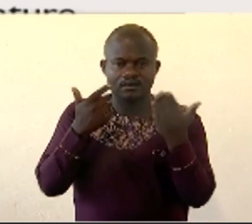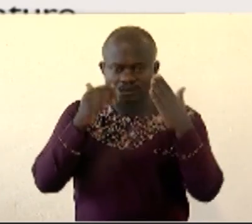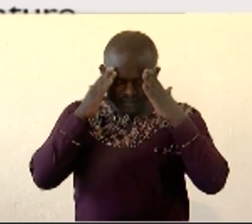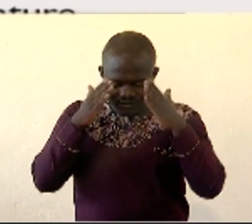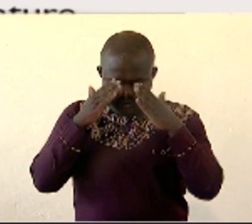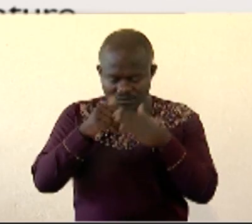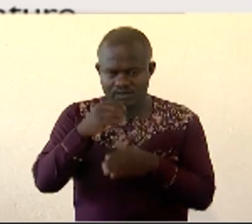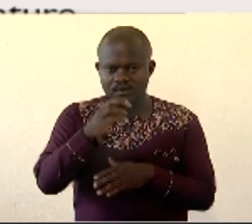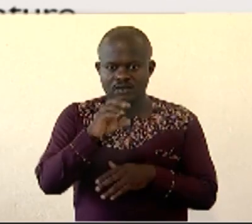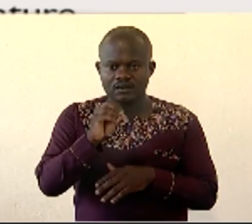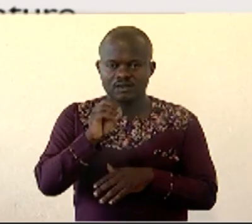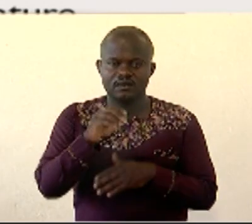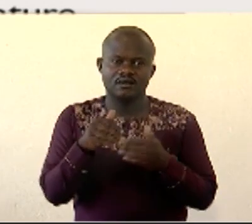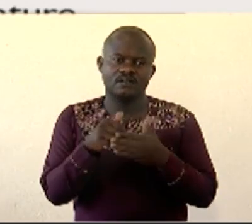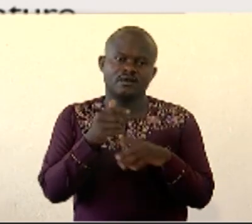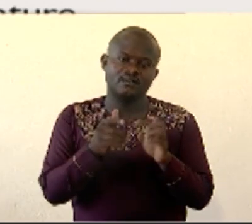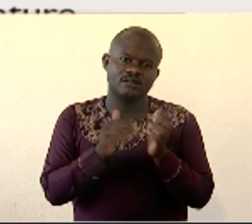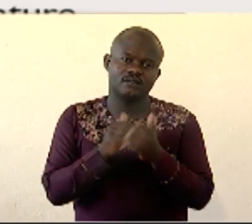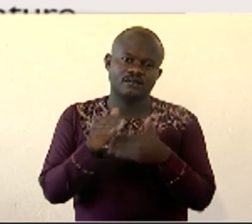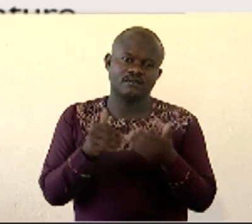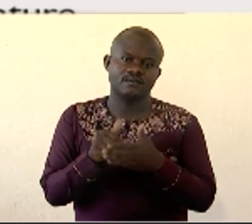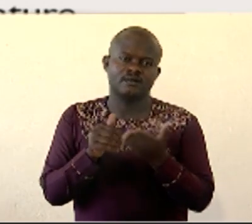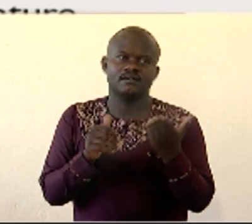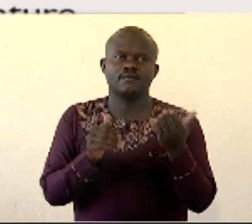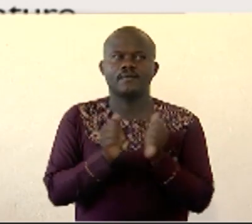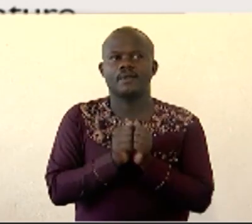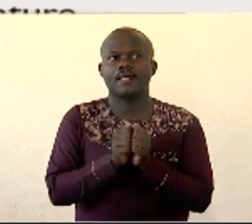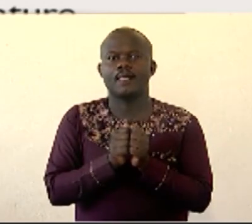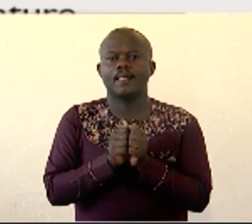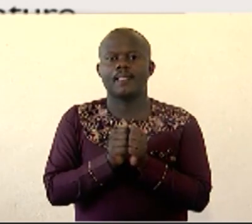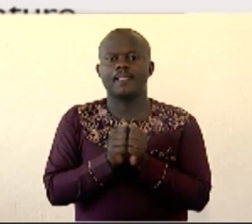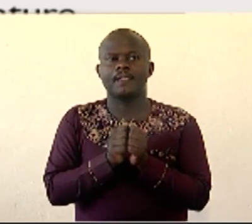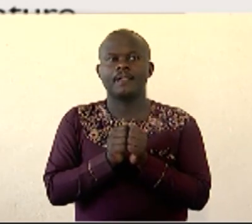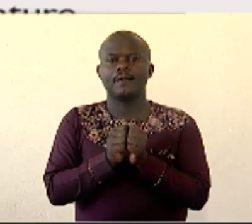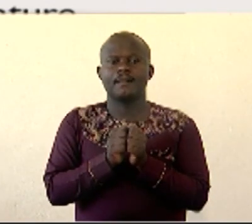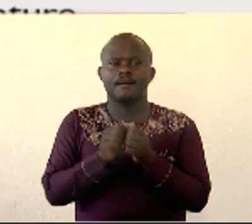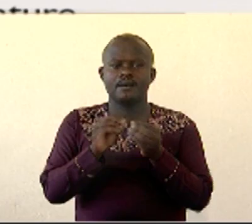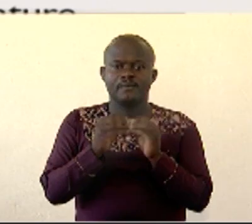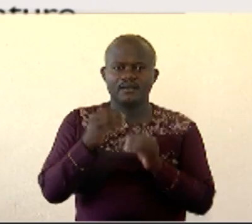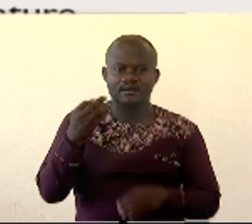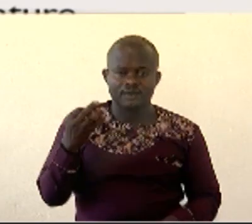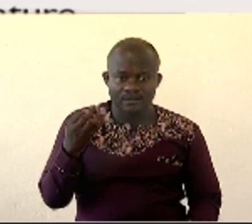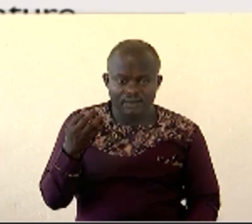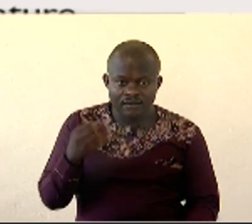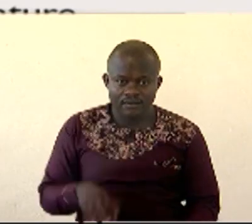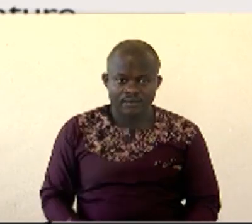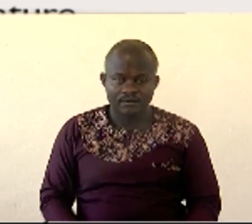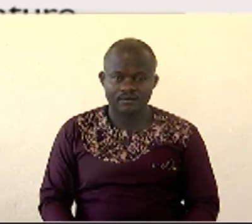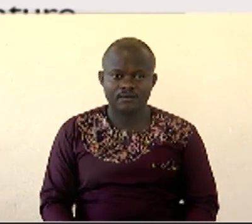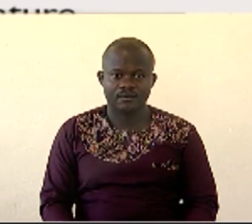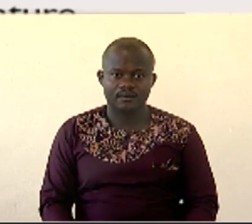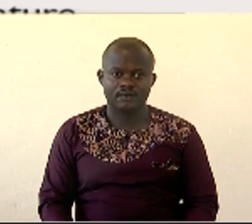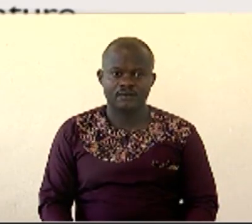of chlorophyll, length, intensity, and temperature, and even carbon dioxide concentration. Number 3, which is number